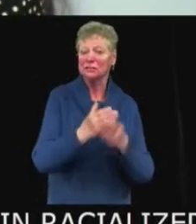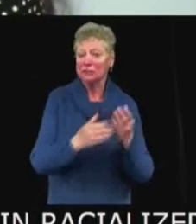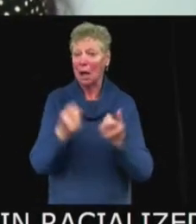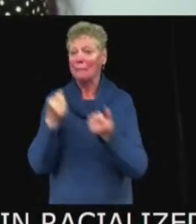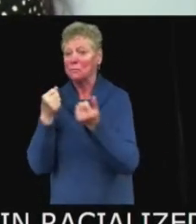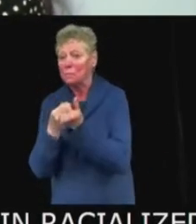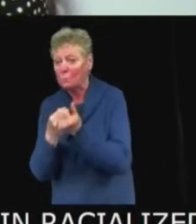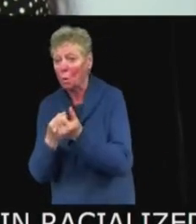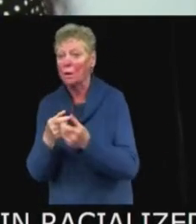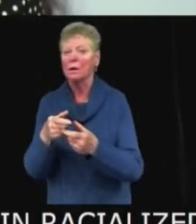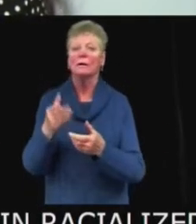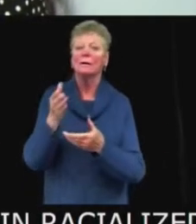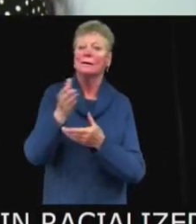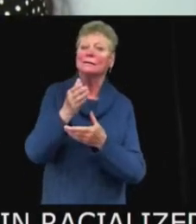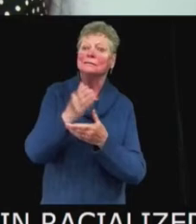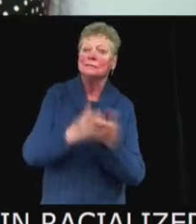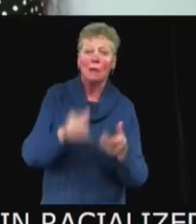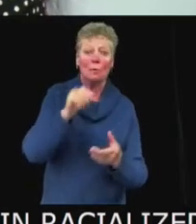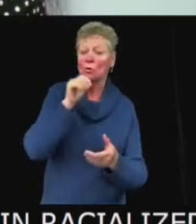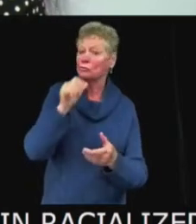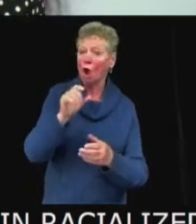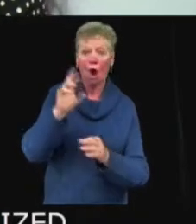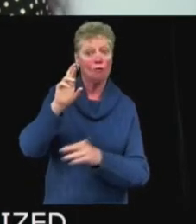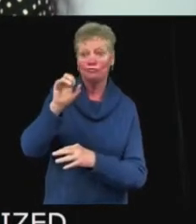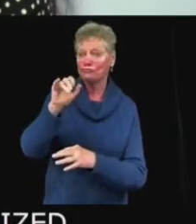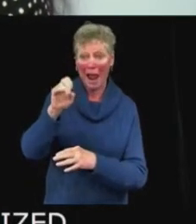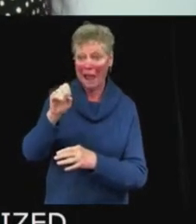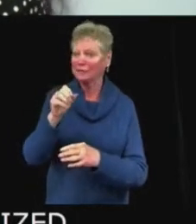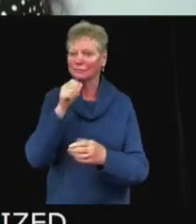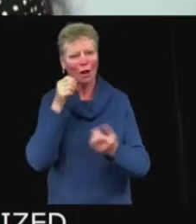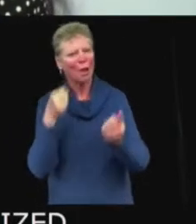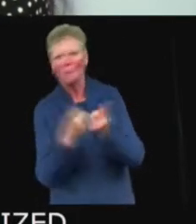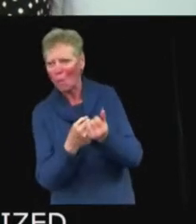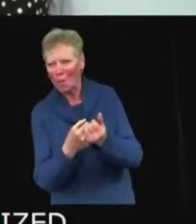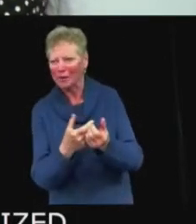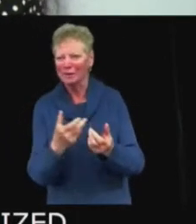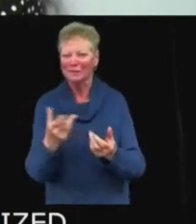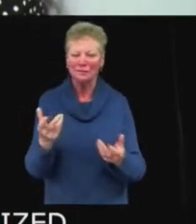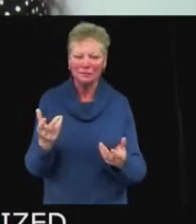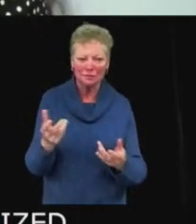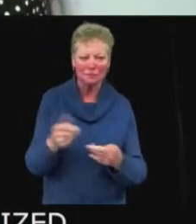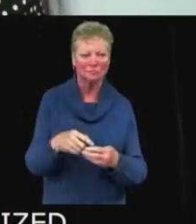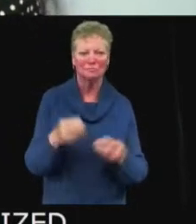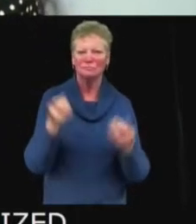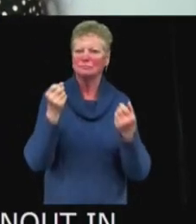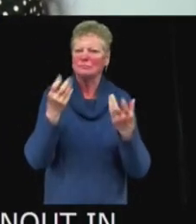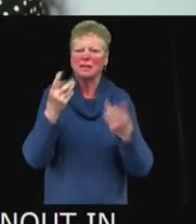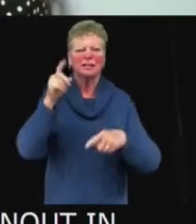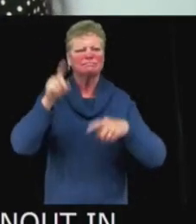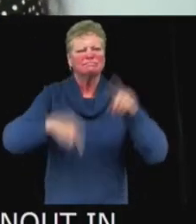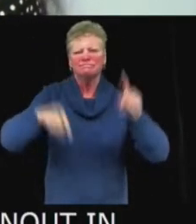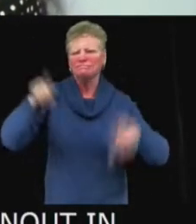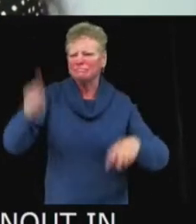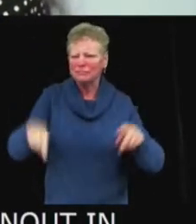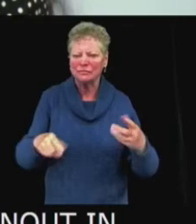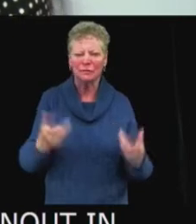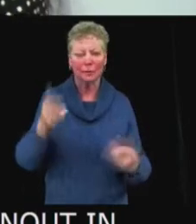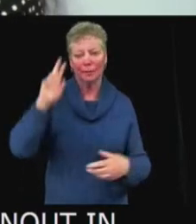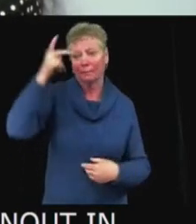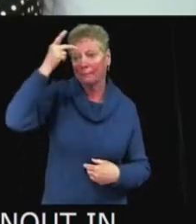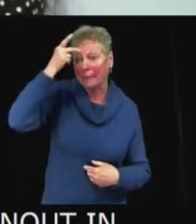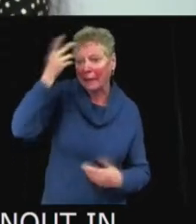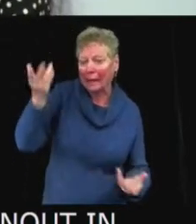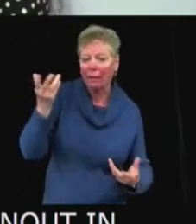in non-racialized communities that do not support police. There is no one narrative. People have many, many different orientations politically, many